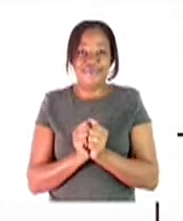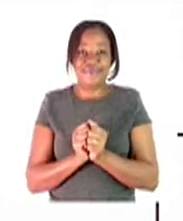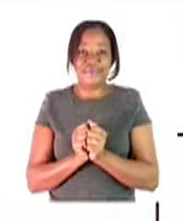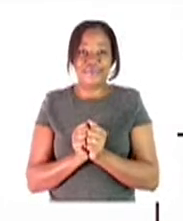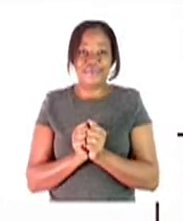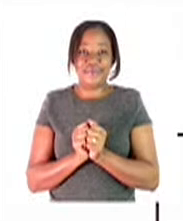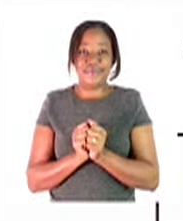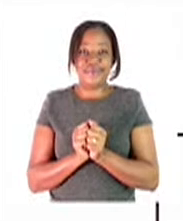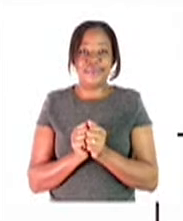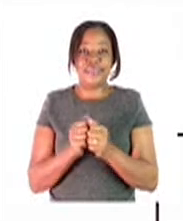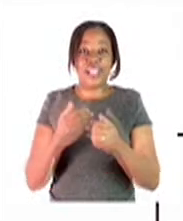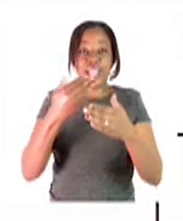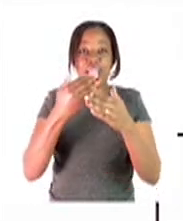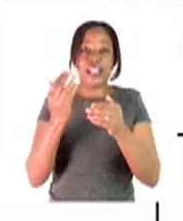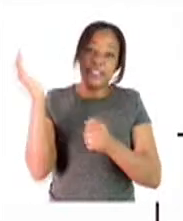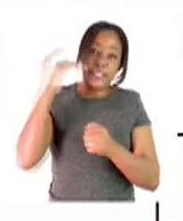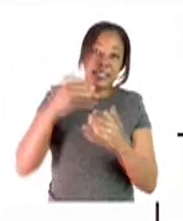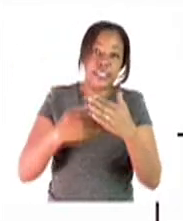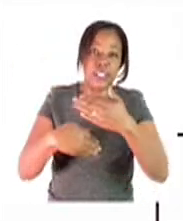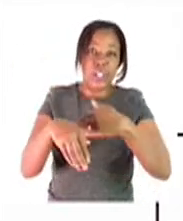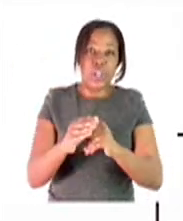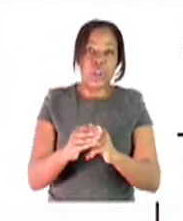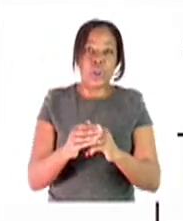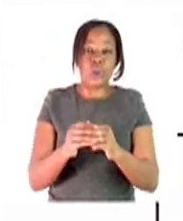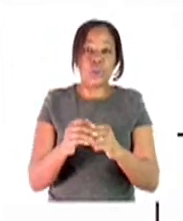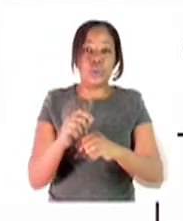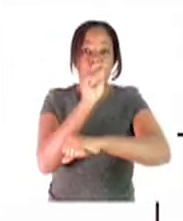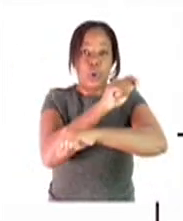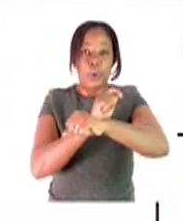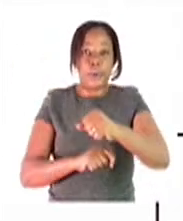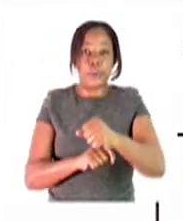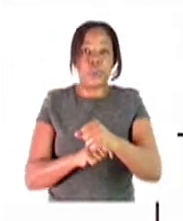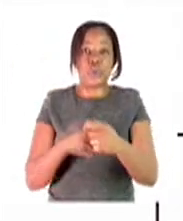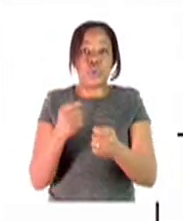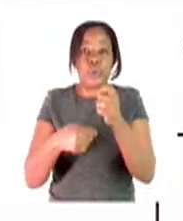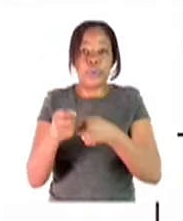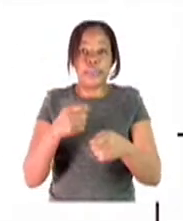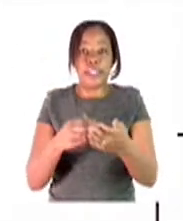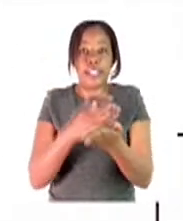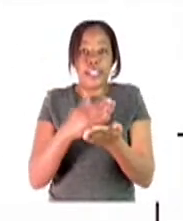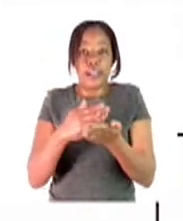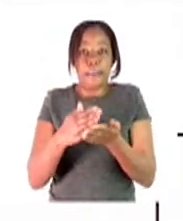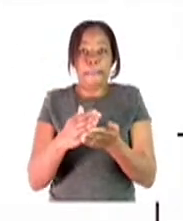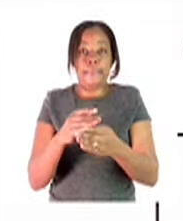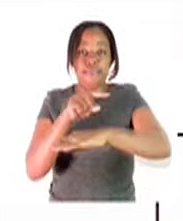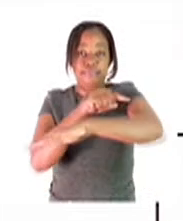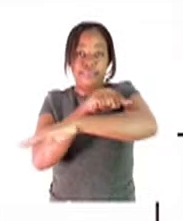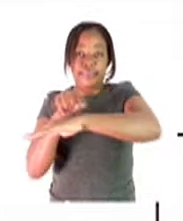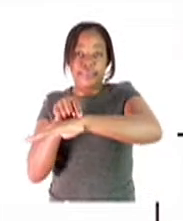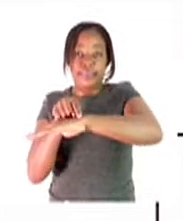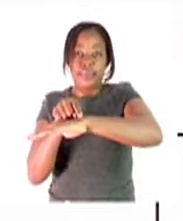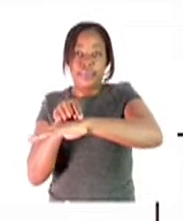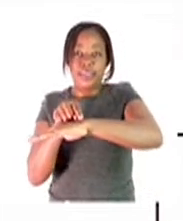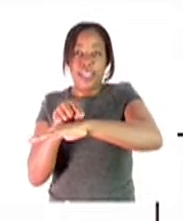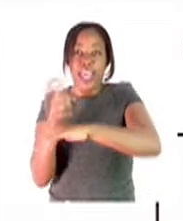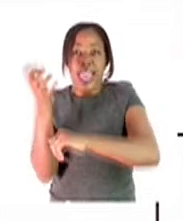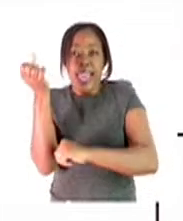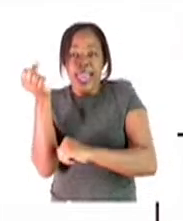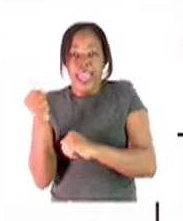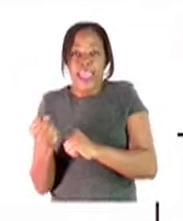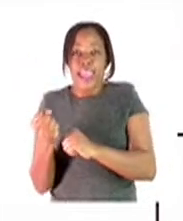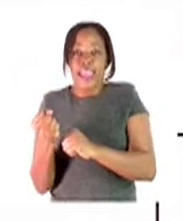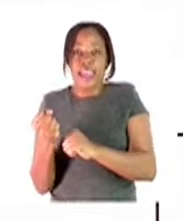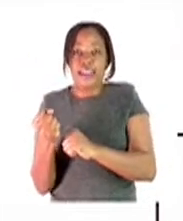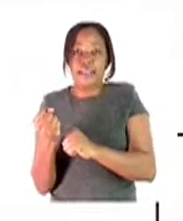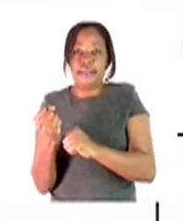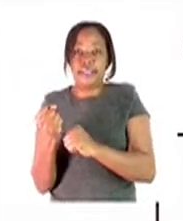bakery, get a treat. Let's go to the bakery, get a treat. What conjunction do you think we